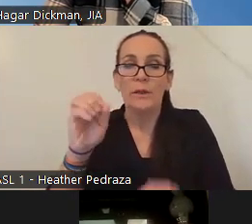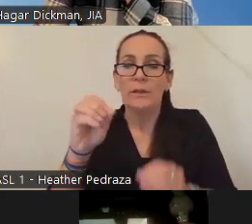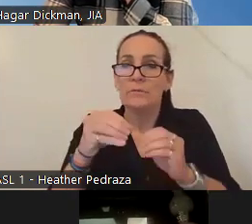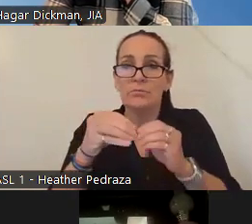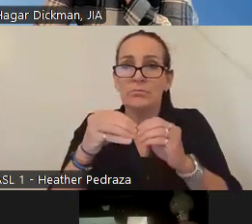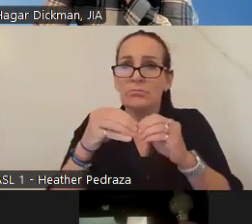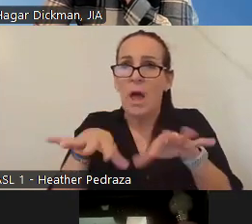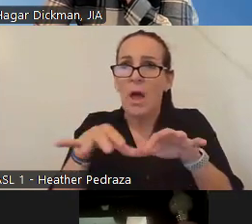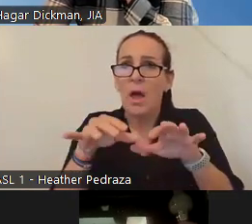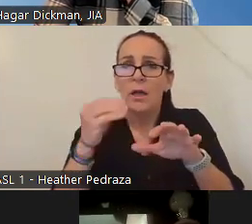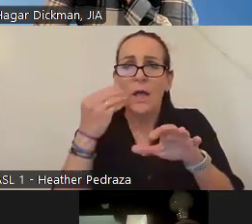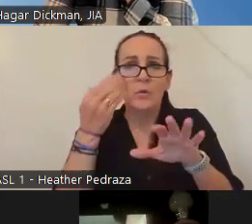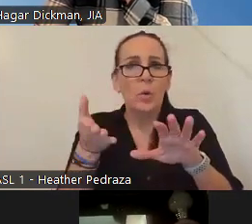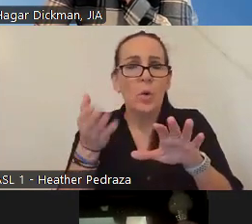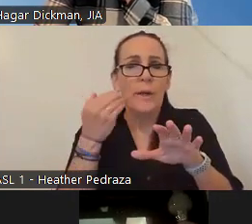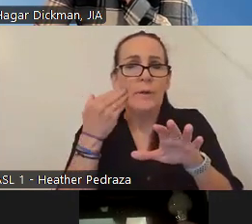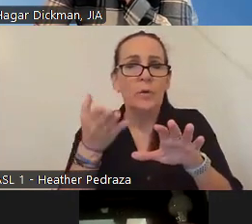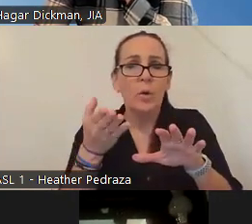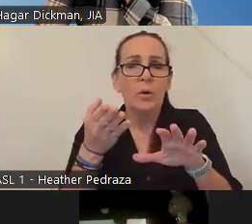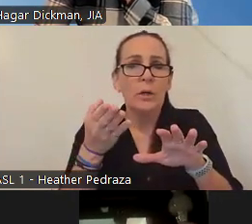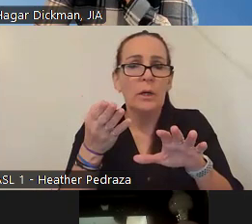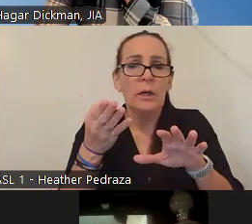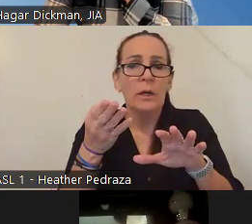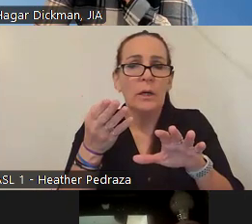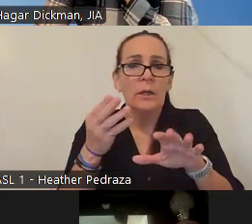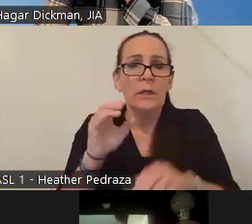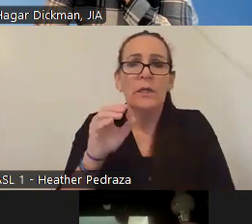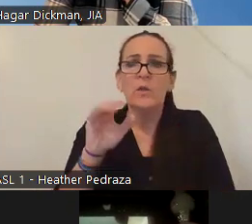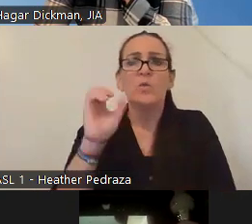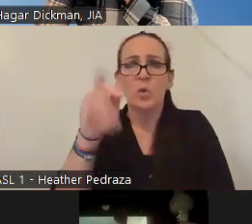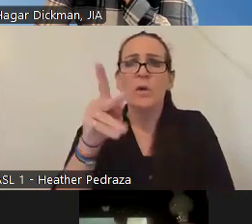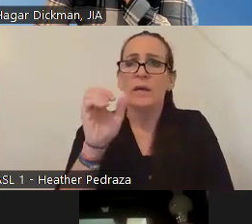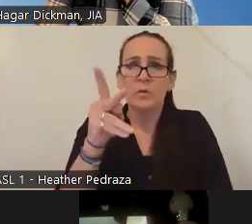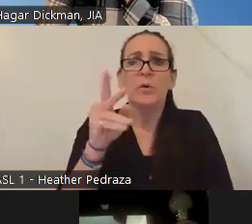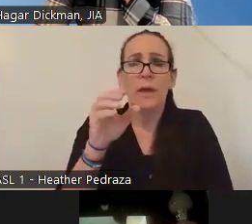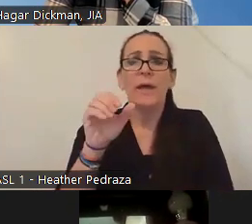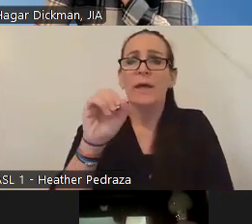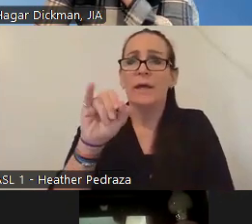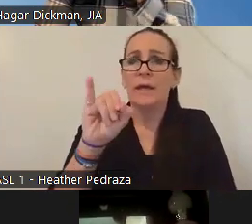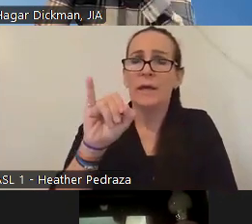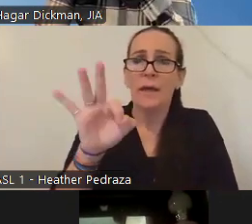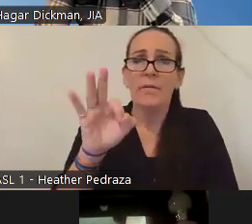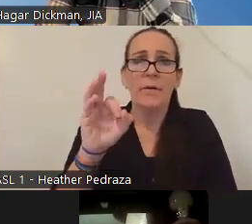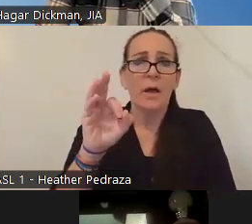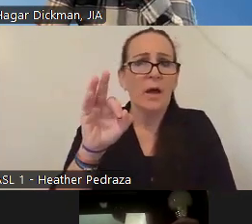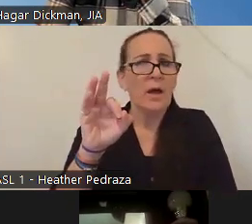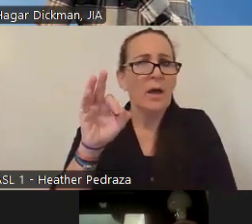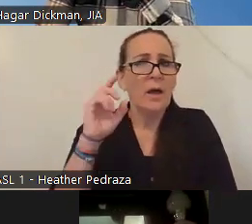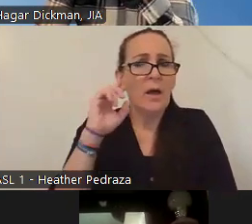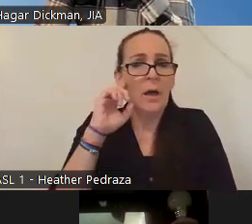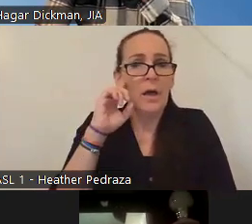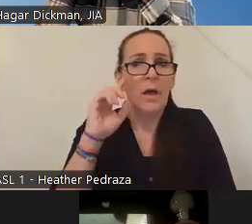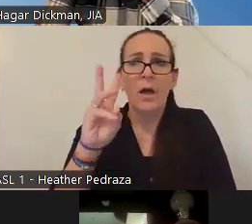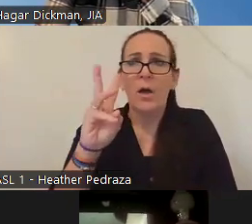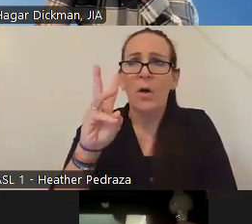Oh, I don't know. It's okay if he has. Yeah, I'm here. I'm still here.